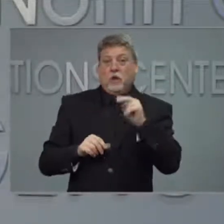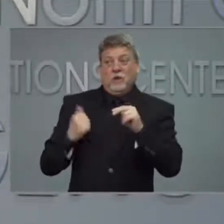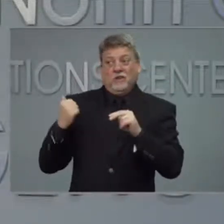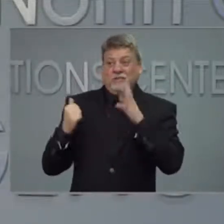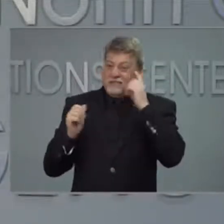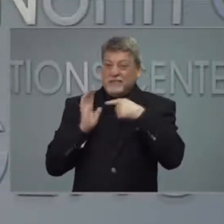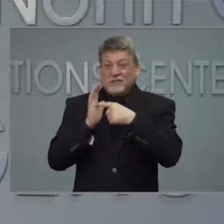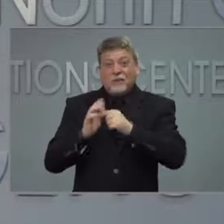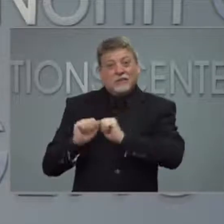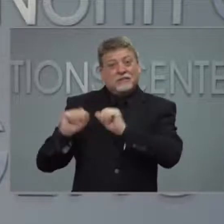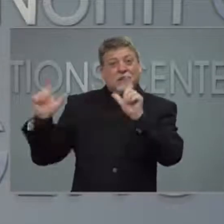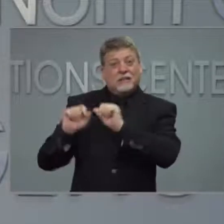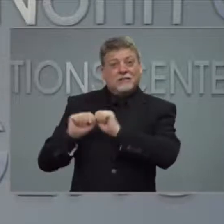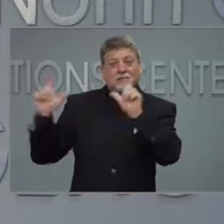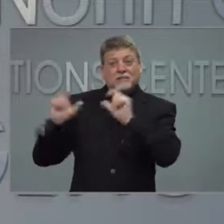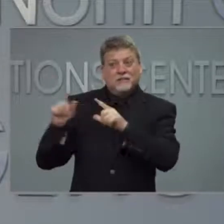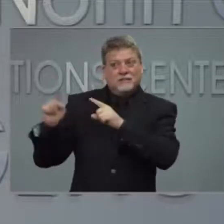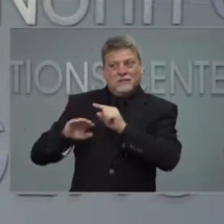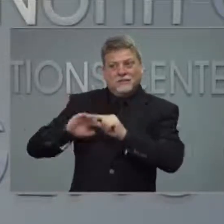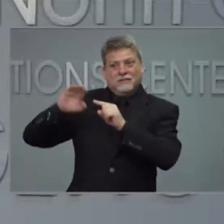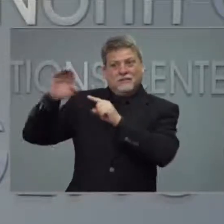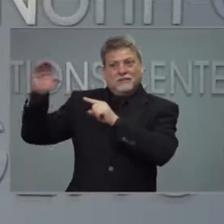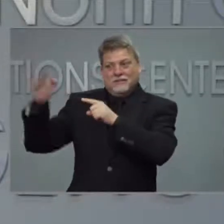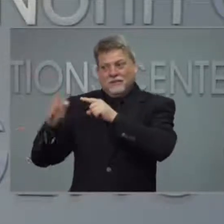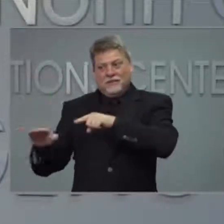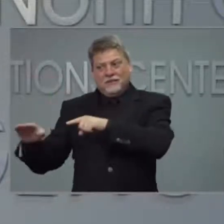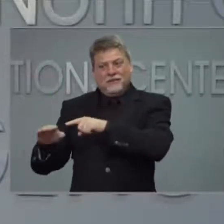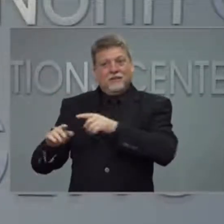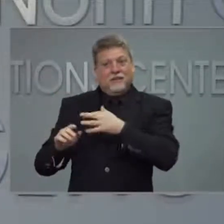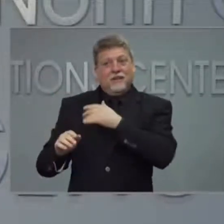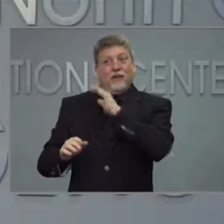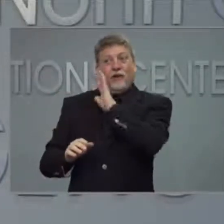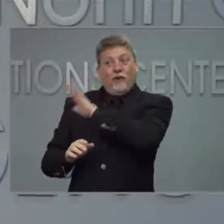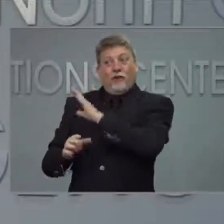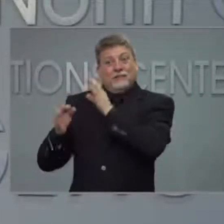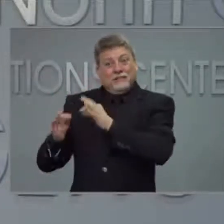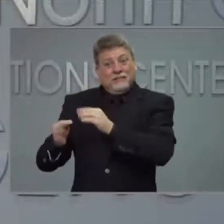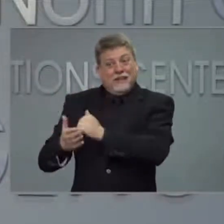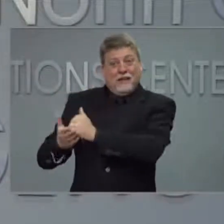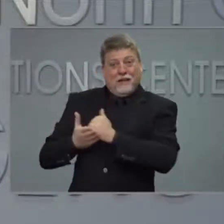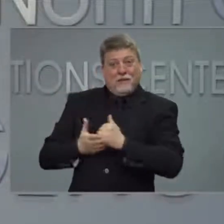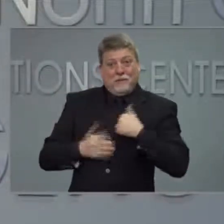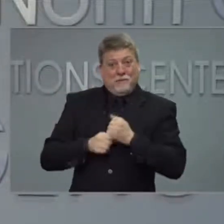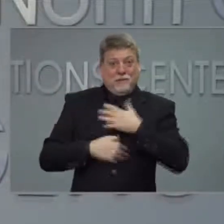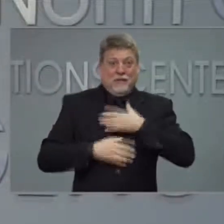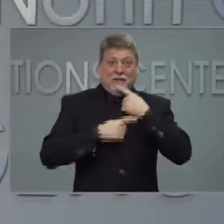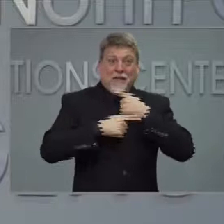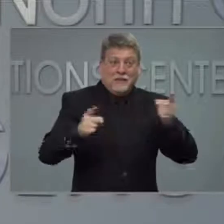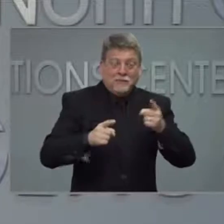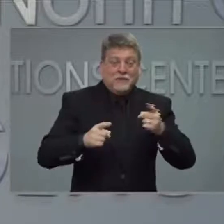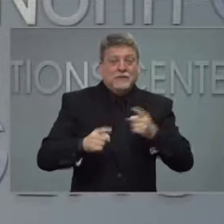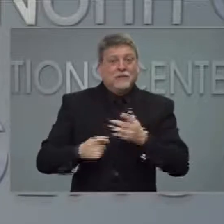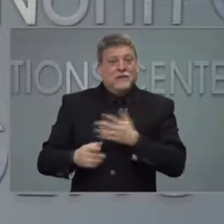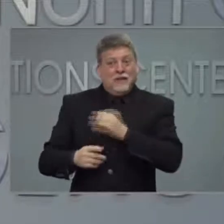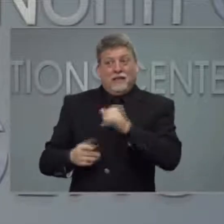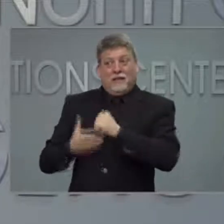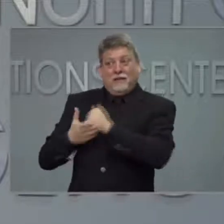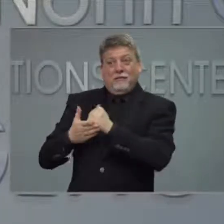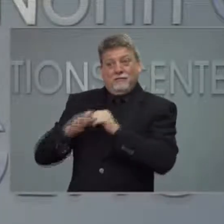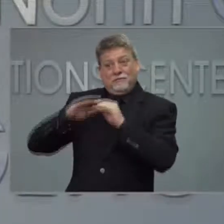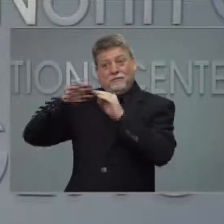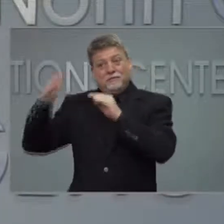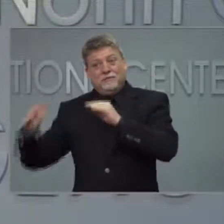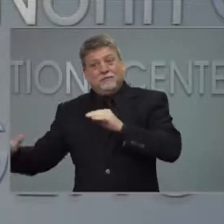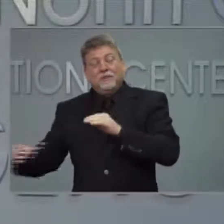list have led us to this decision. If we were still where we were in December, you wouldn't